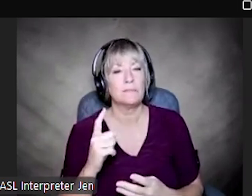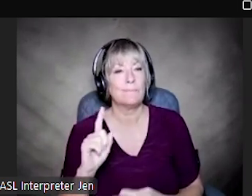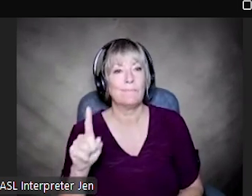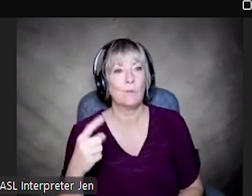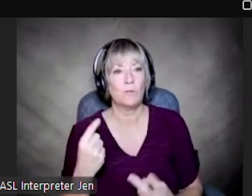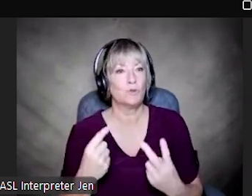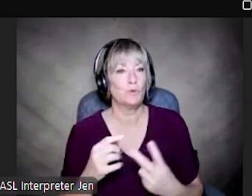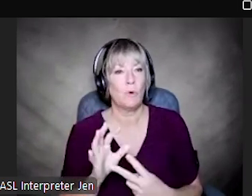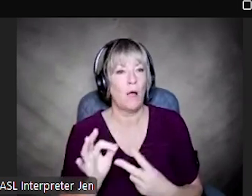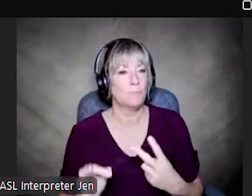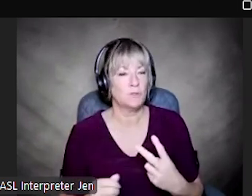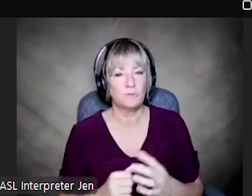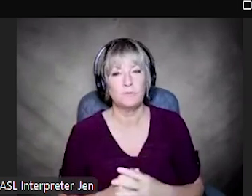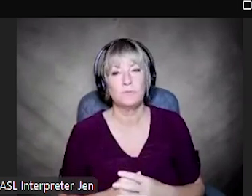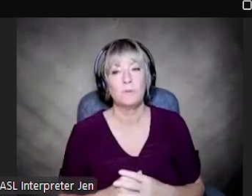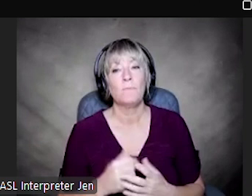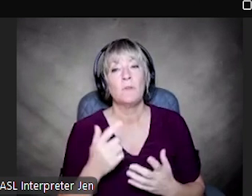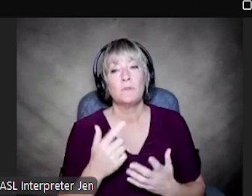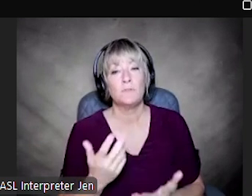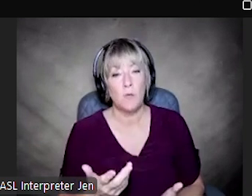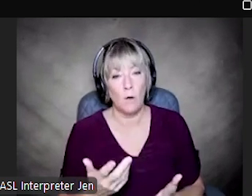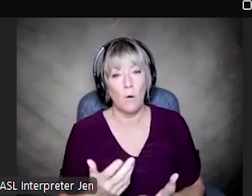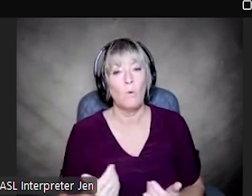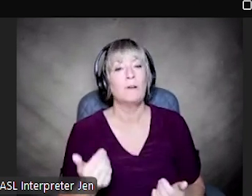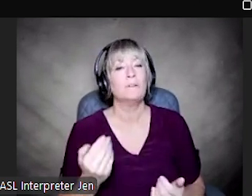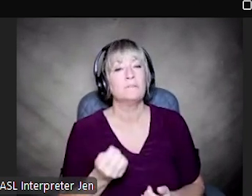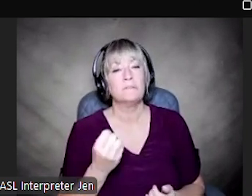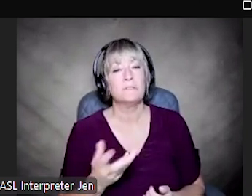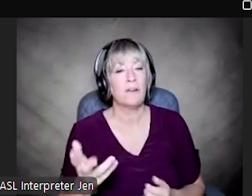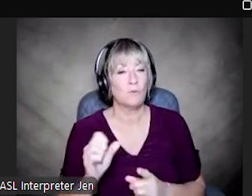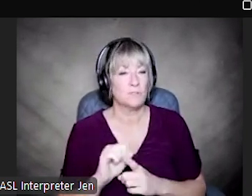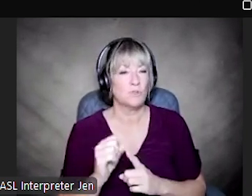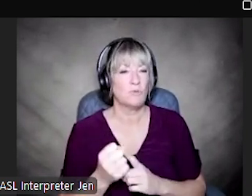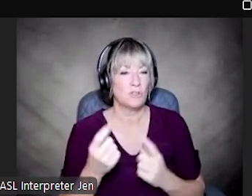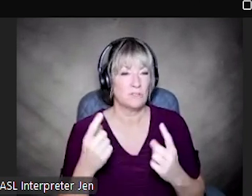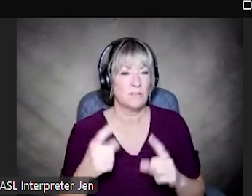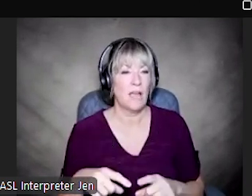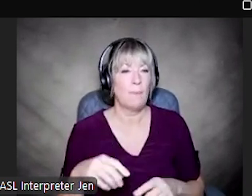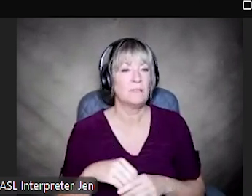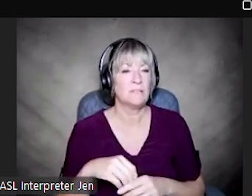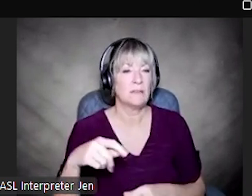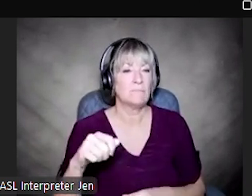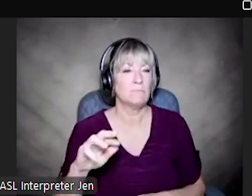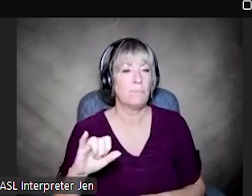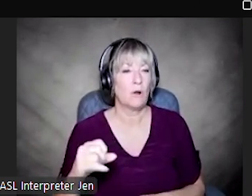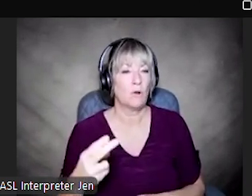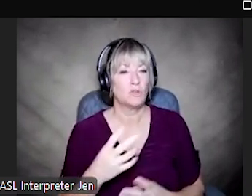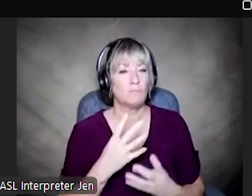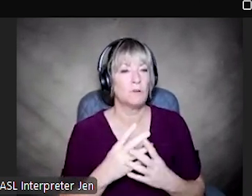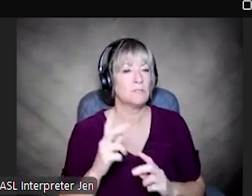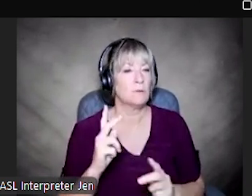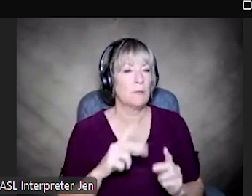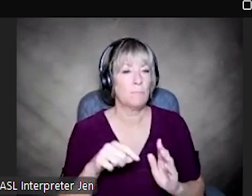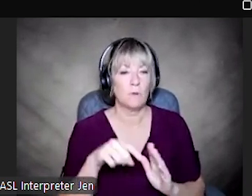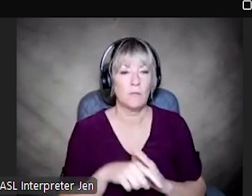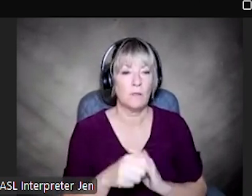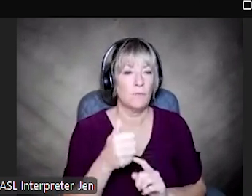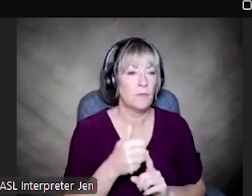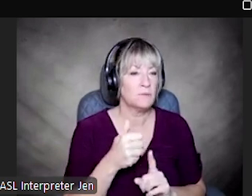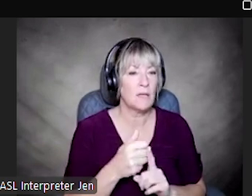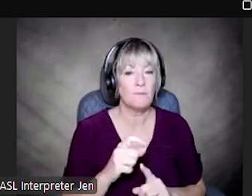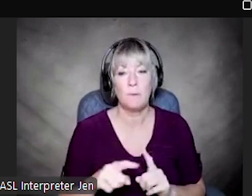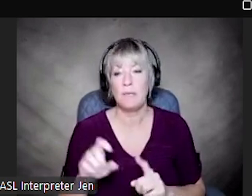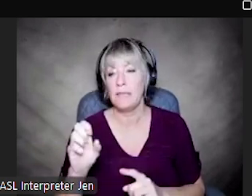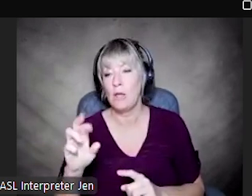only two alternatives. Because of that, there were several incidents that happened in parish prisons where people committed suicides, or the emergency rooms